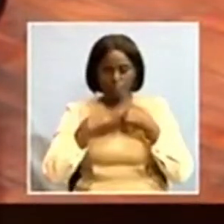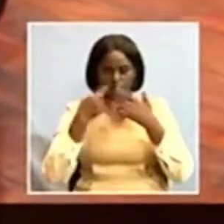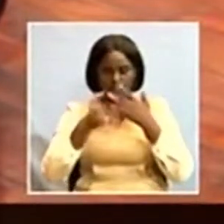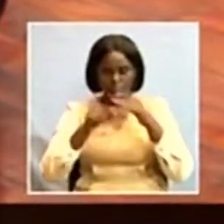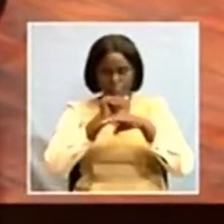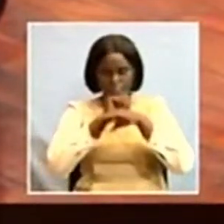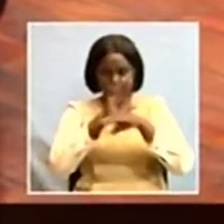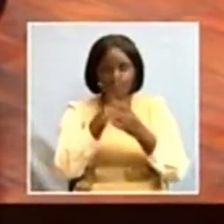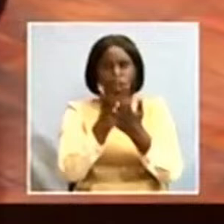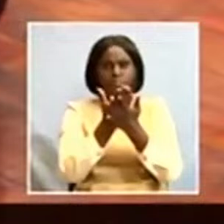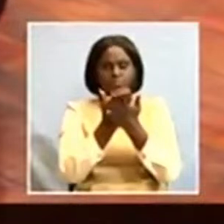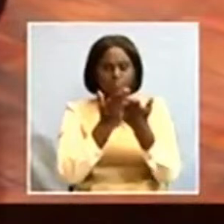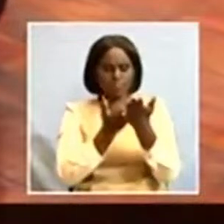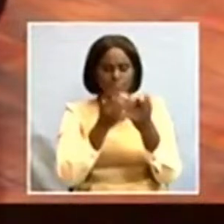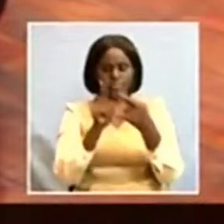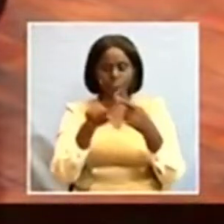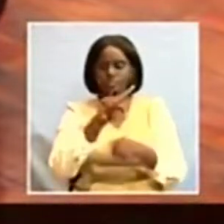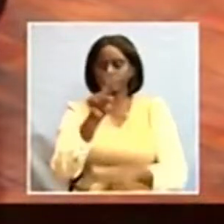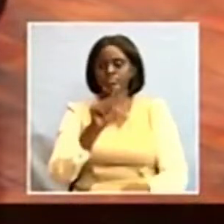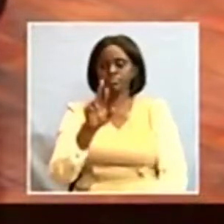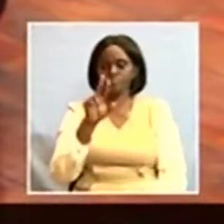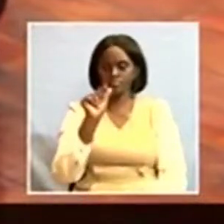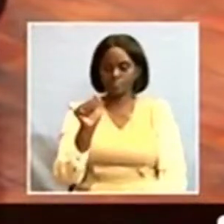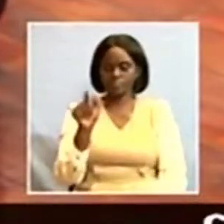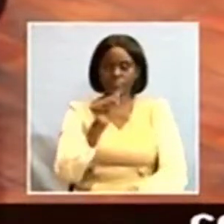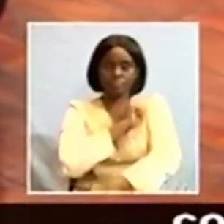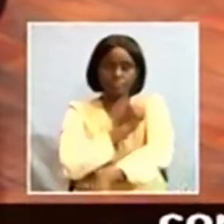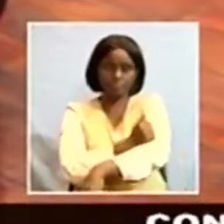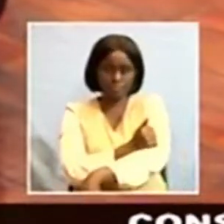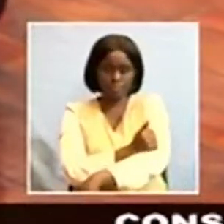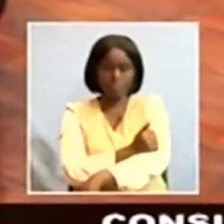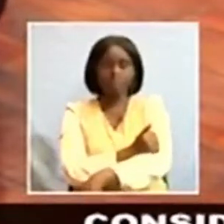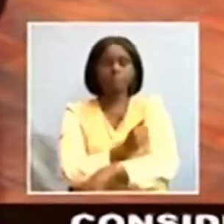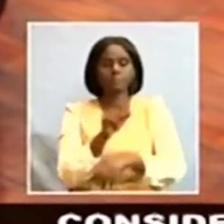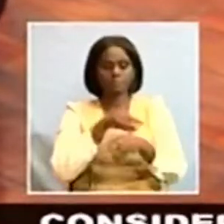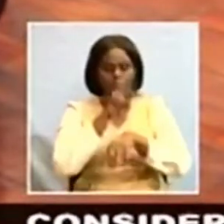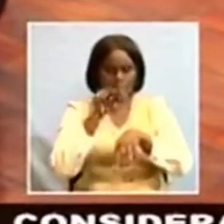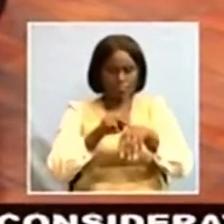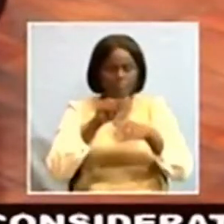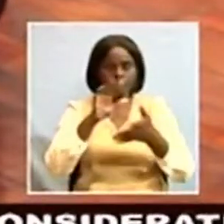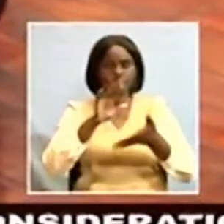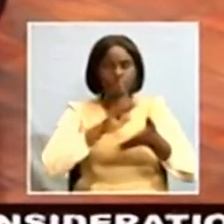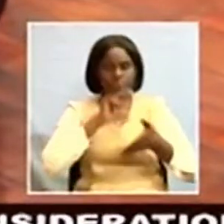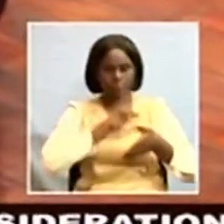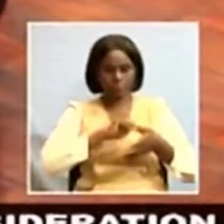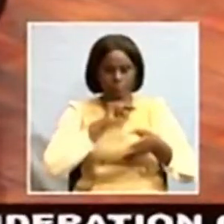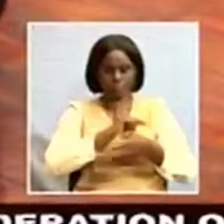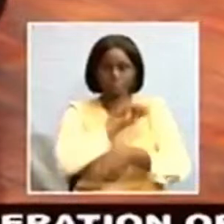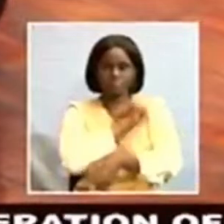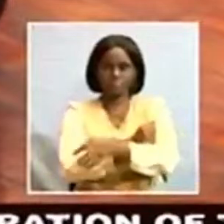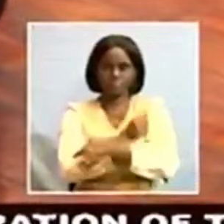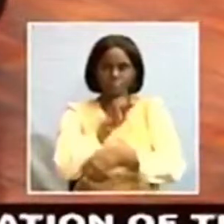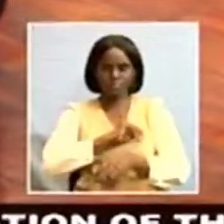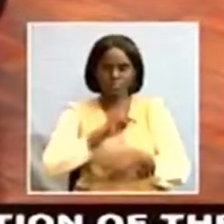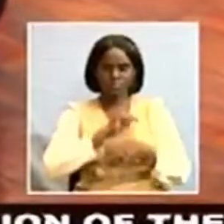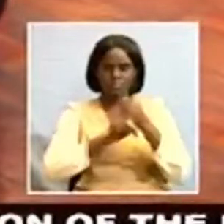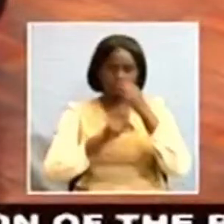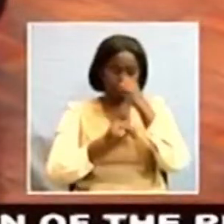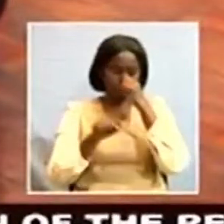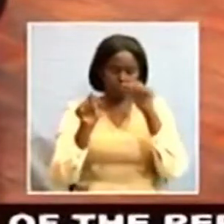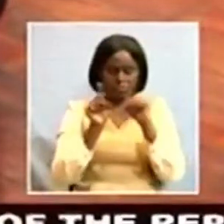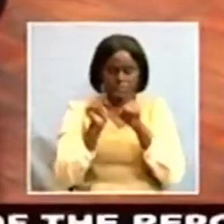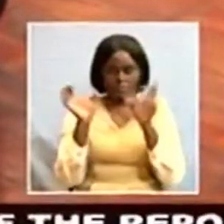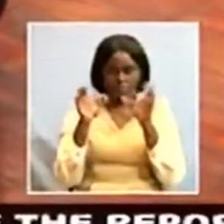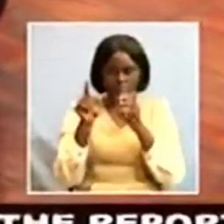sent proposals to Zambia Revenue Authority, ZRA, National Pension Scheme Authority, NAPSA. The